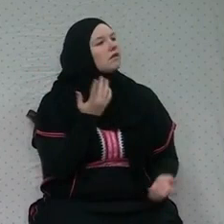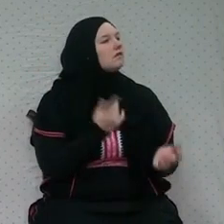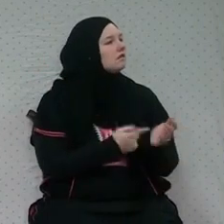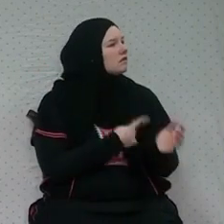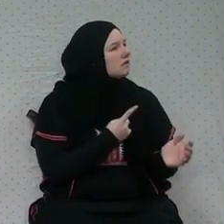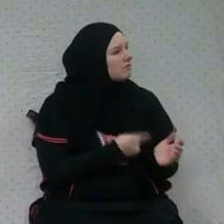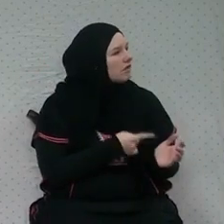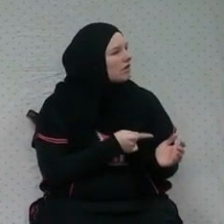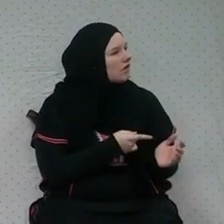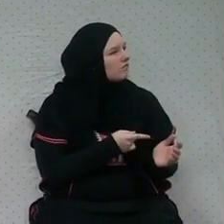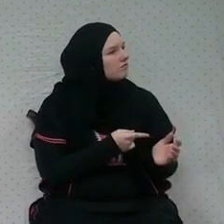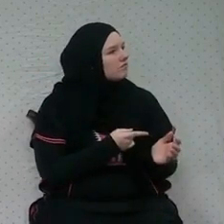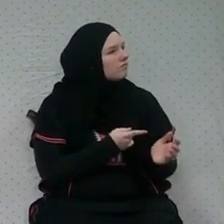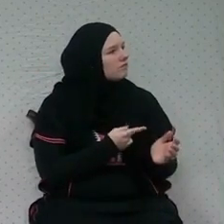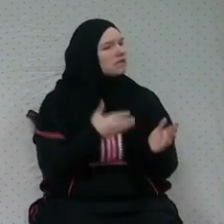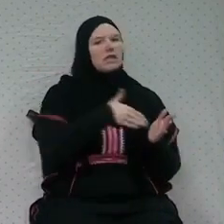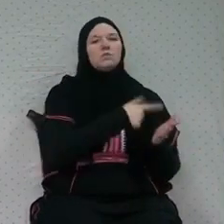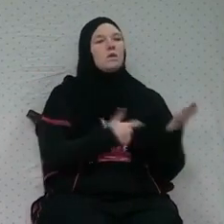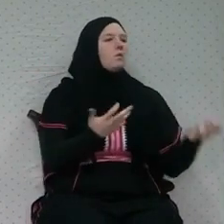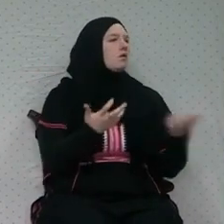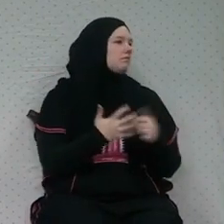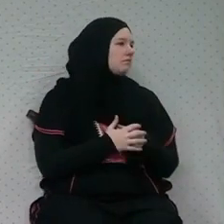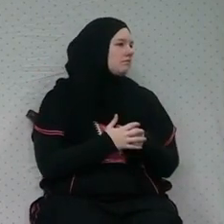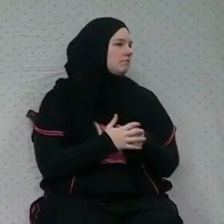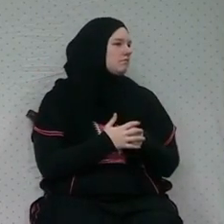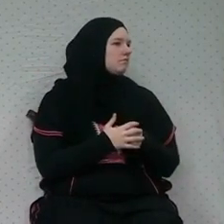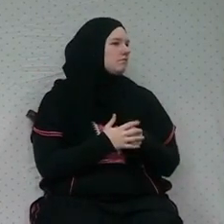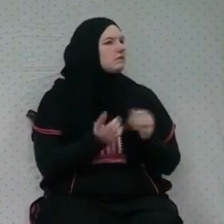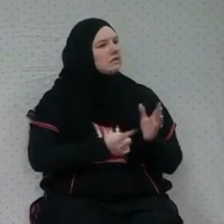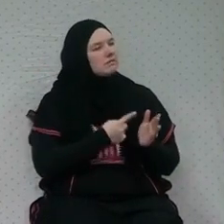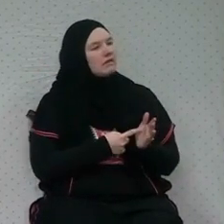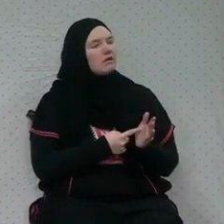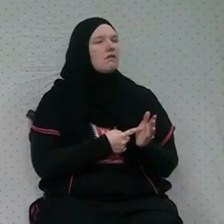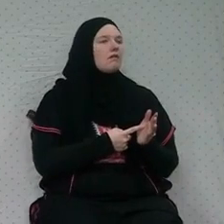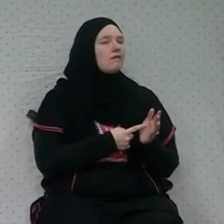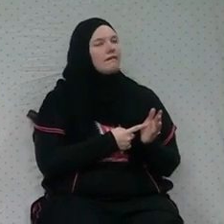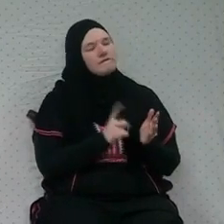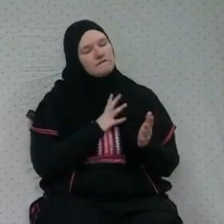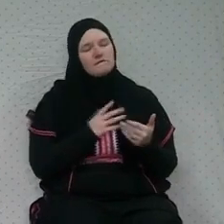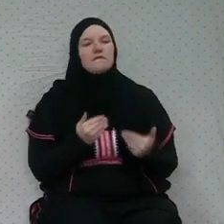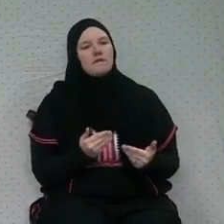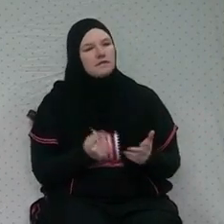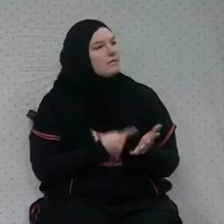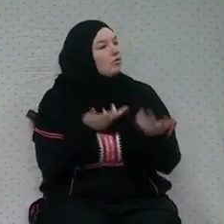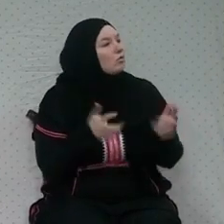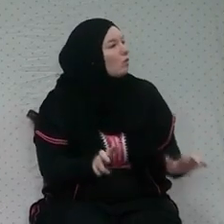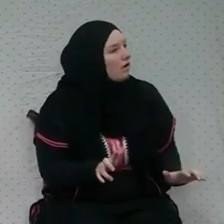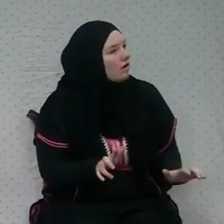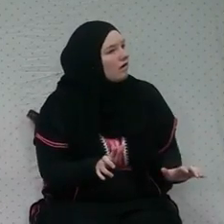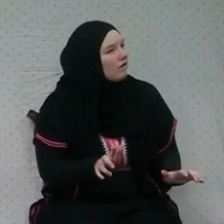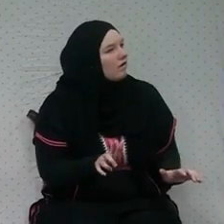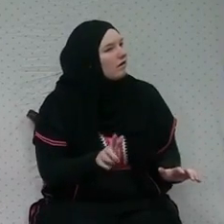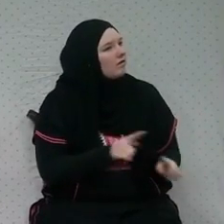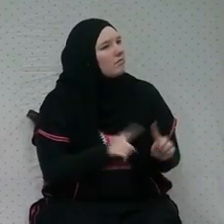runs against our desires. It runs against our desires, we have to be honest. But this is